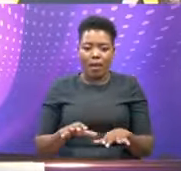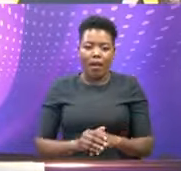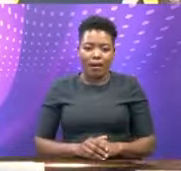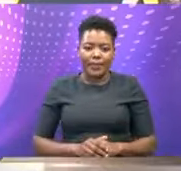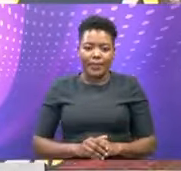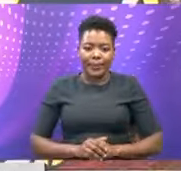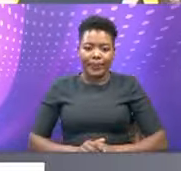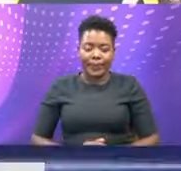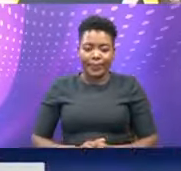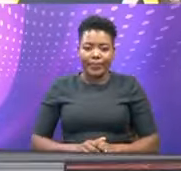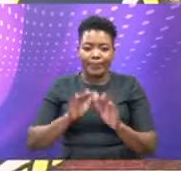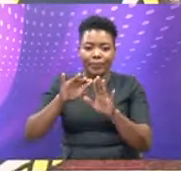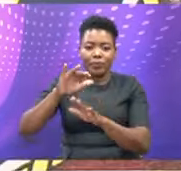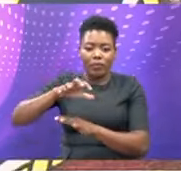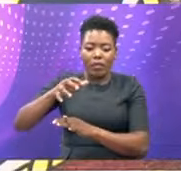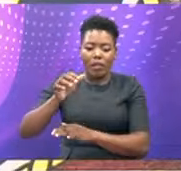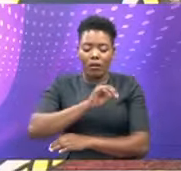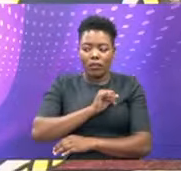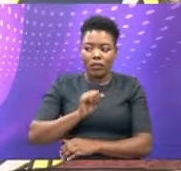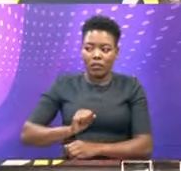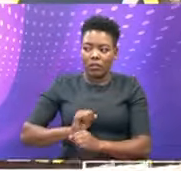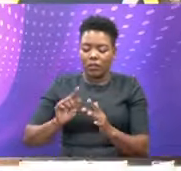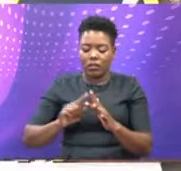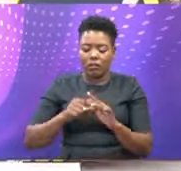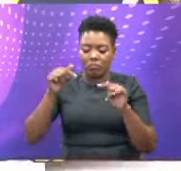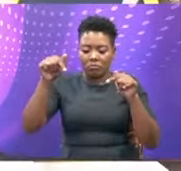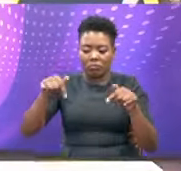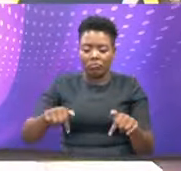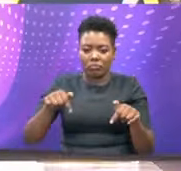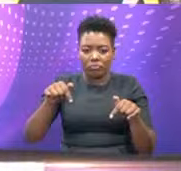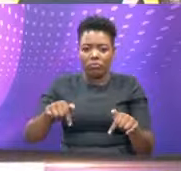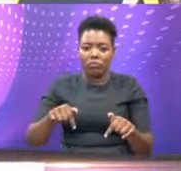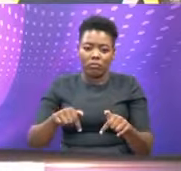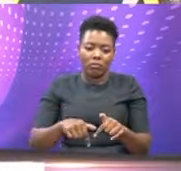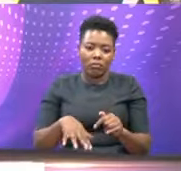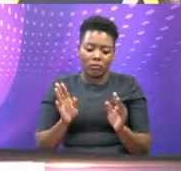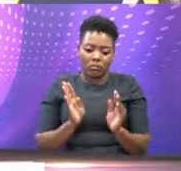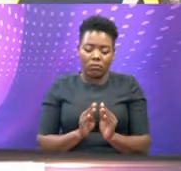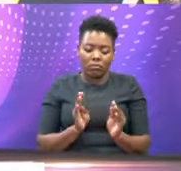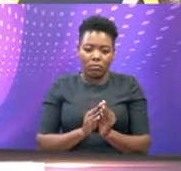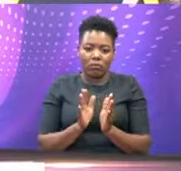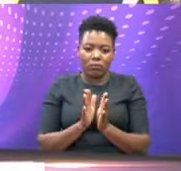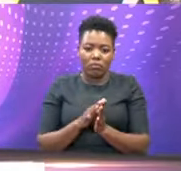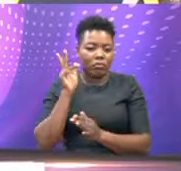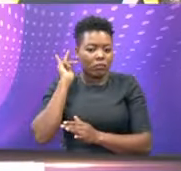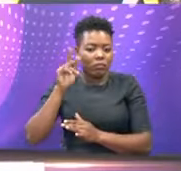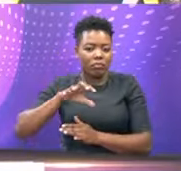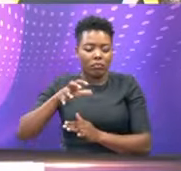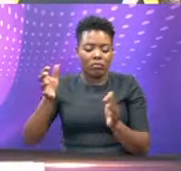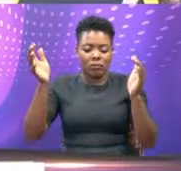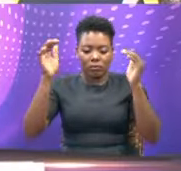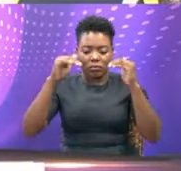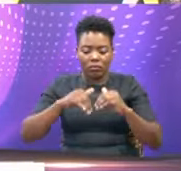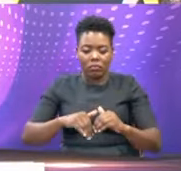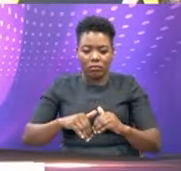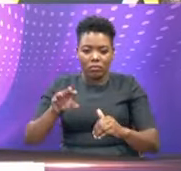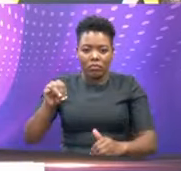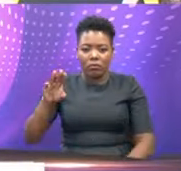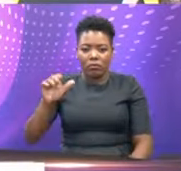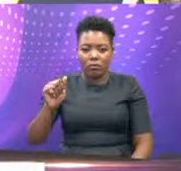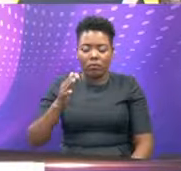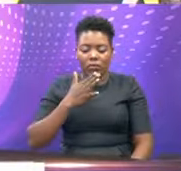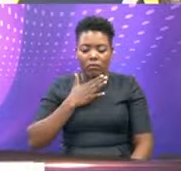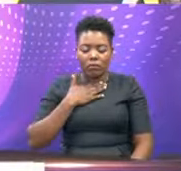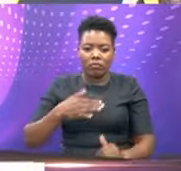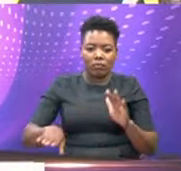Nyako Ramogi, od bura ma Senate odonjo odiochienge mar ariyo winjo ng'ur mar od buch kaunti ma Kisii madwaro ni jalup gavana Robert Monda wuog e